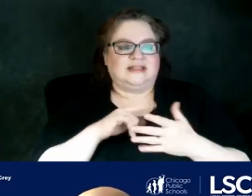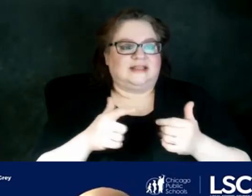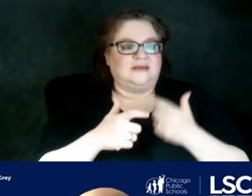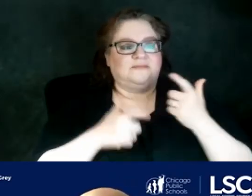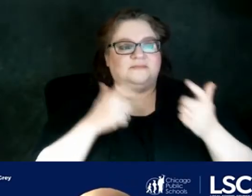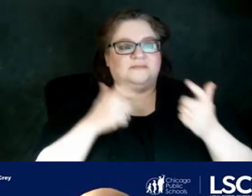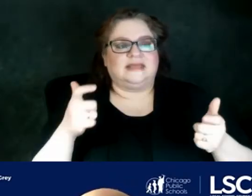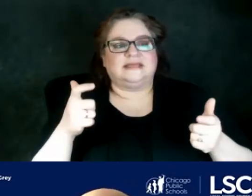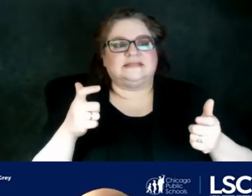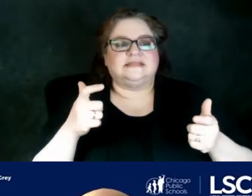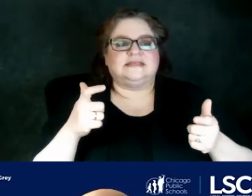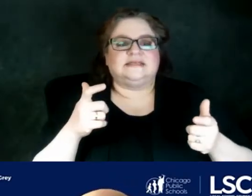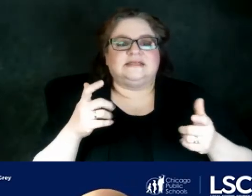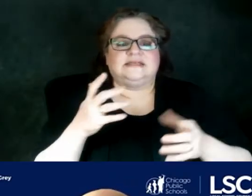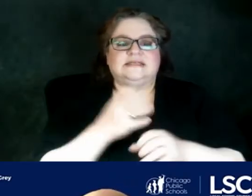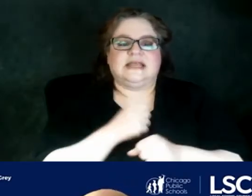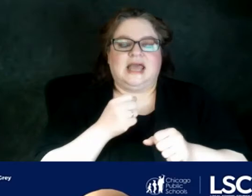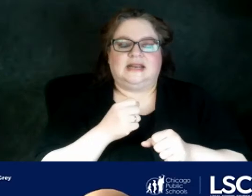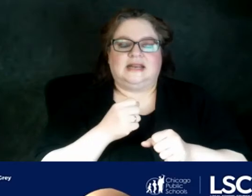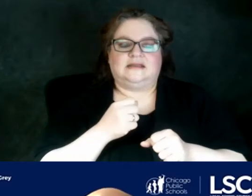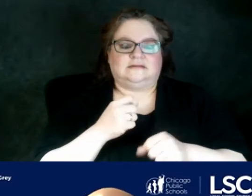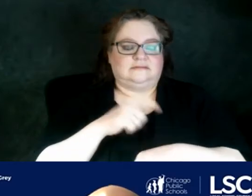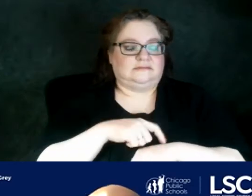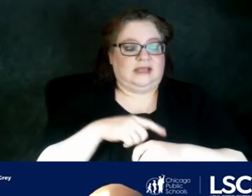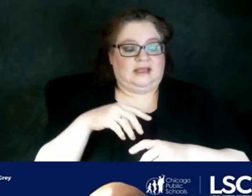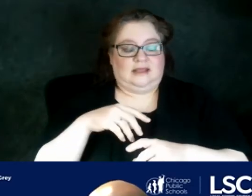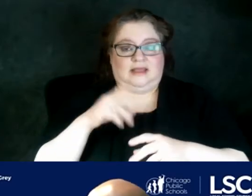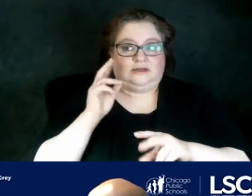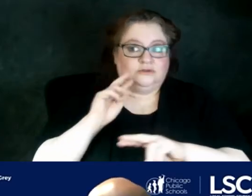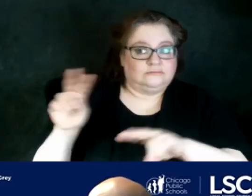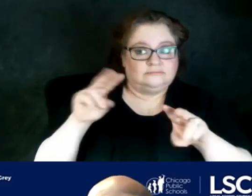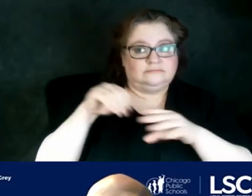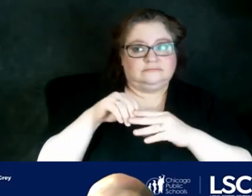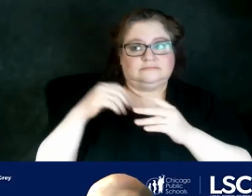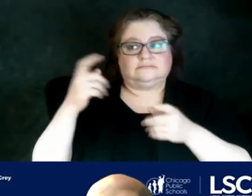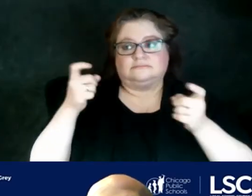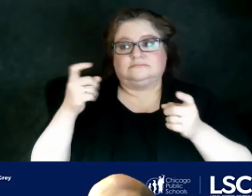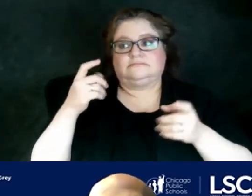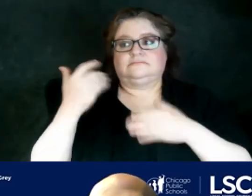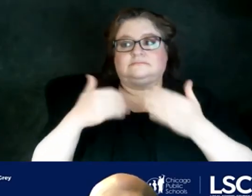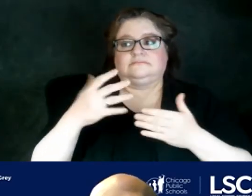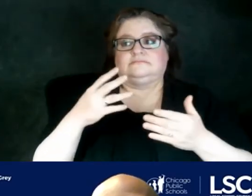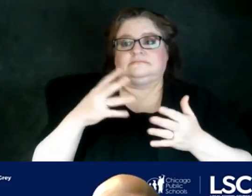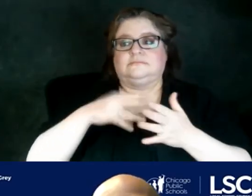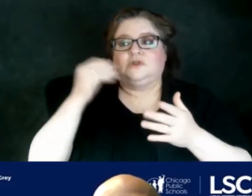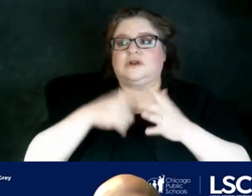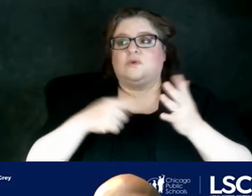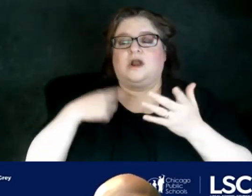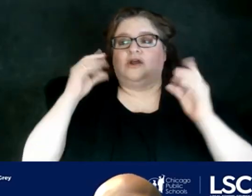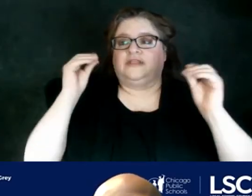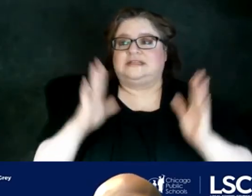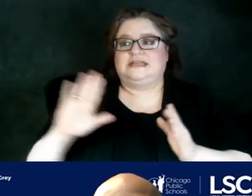is just getting a window into the administrative process, learning about what our teachers' needs are,